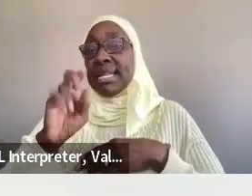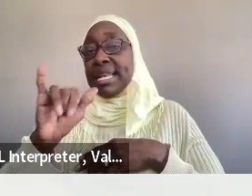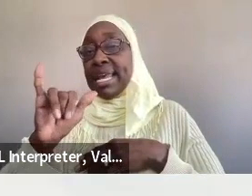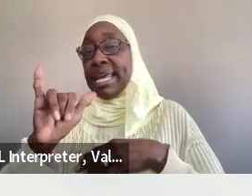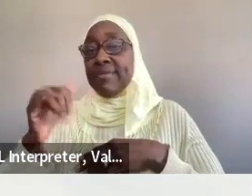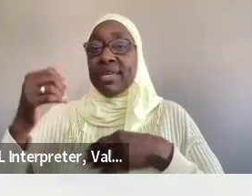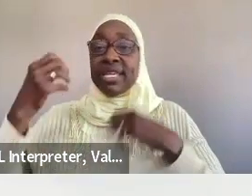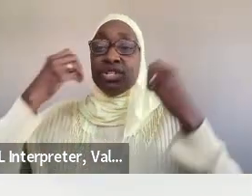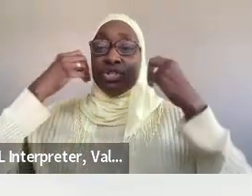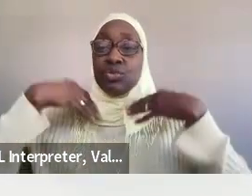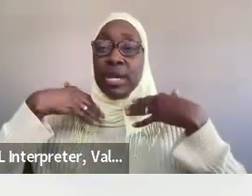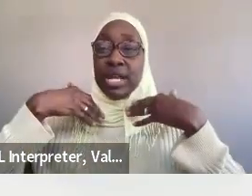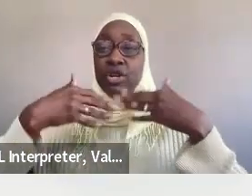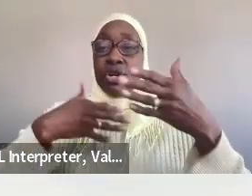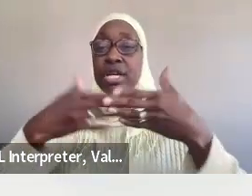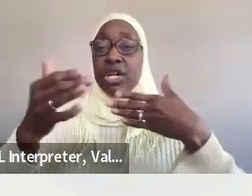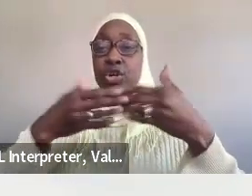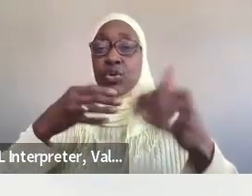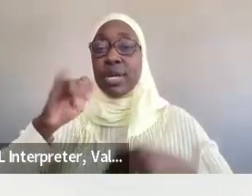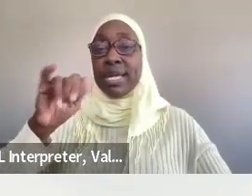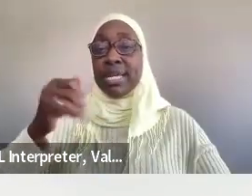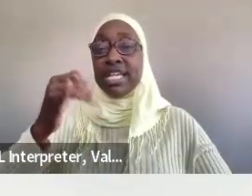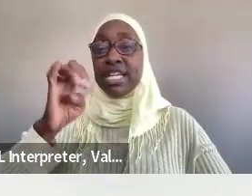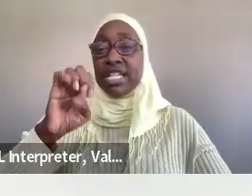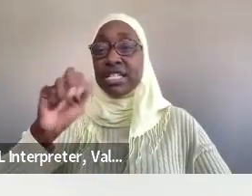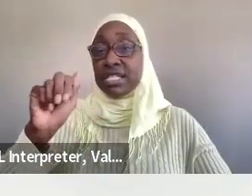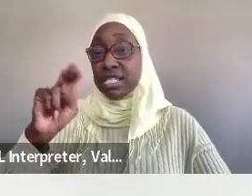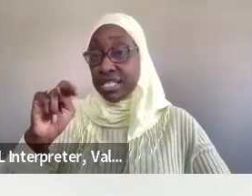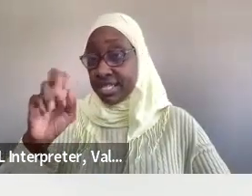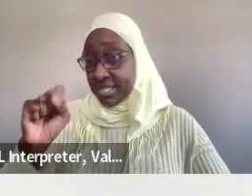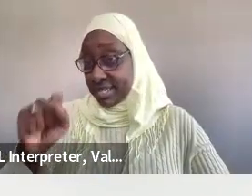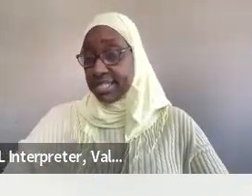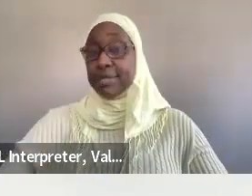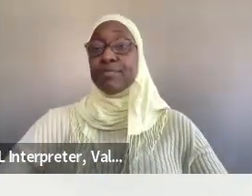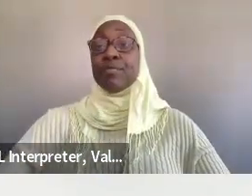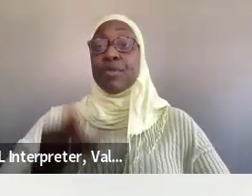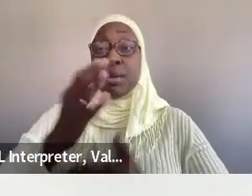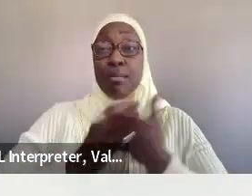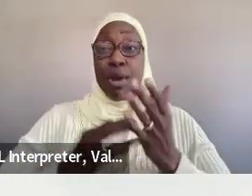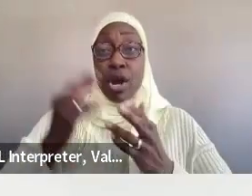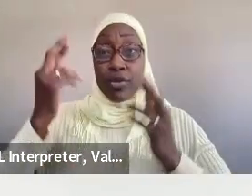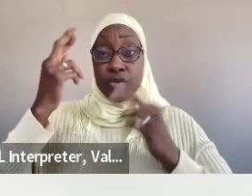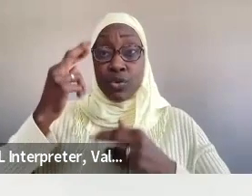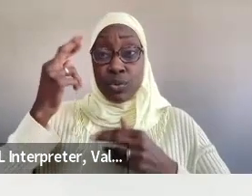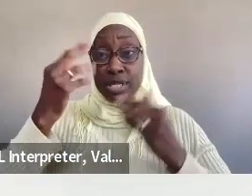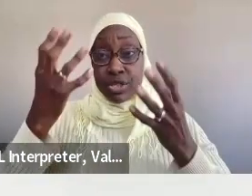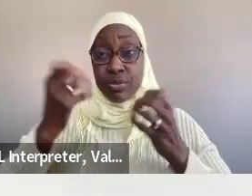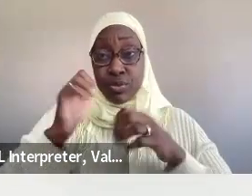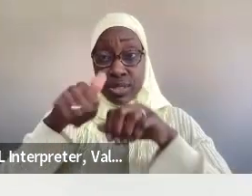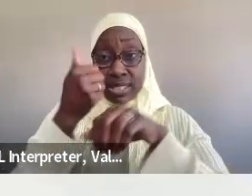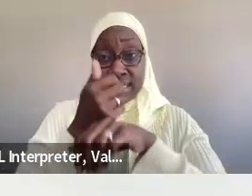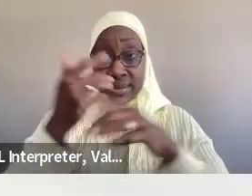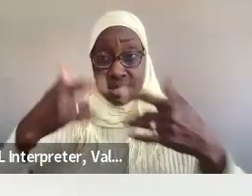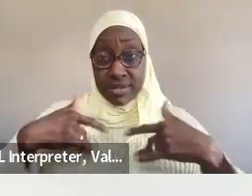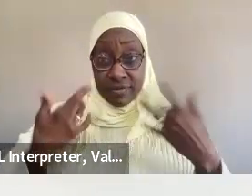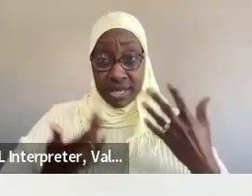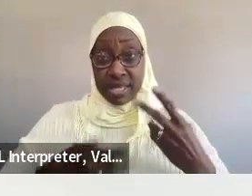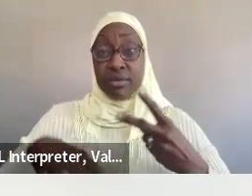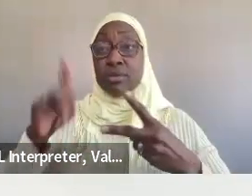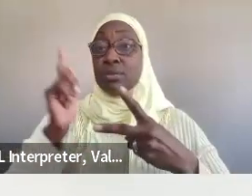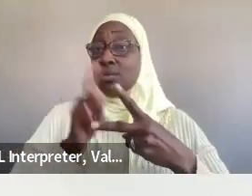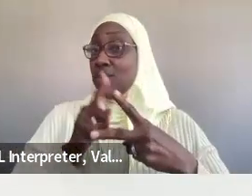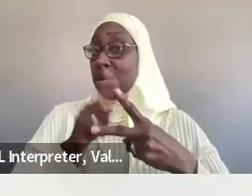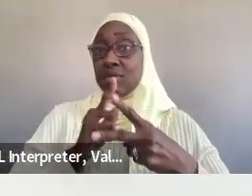And so part of the reason why we wanted to put on this event is, well, for one, we are really